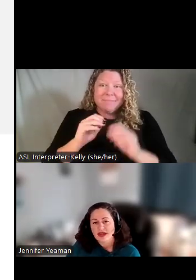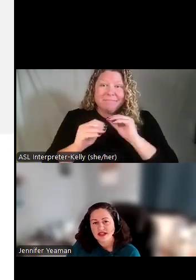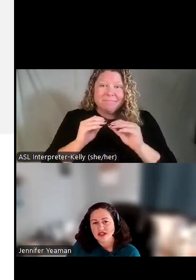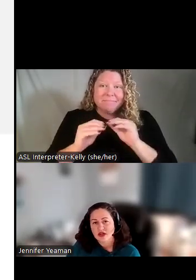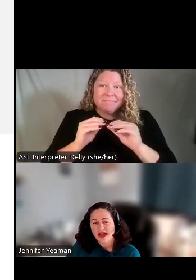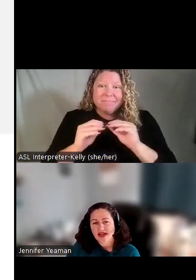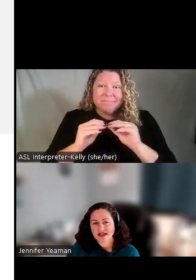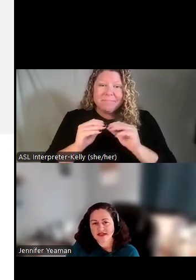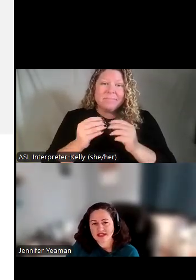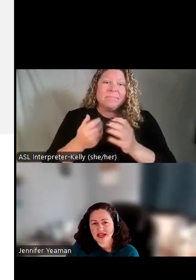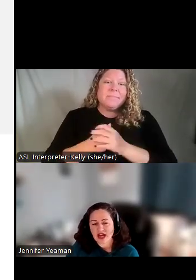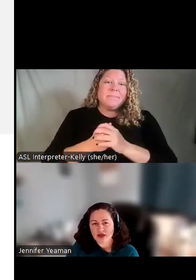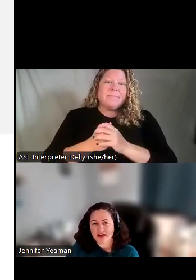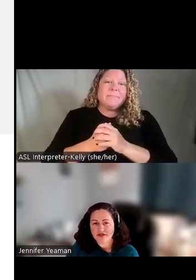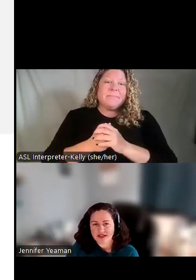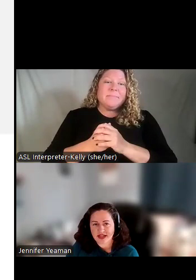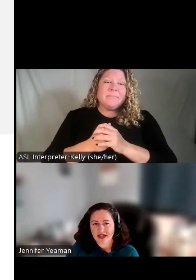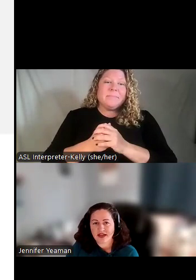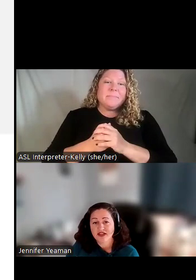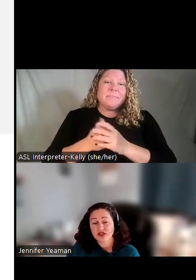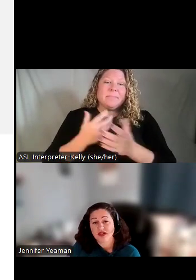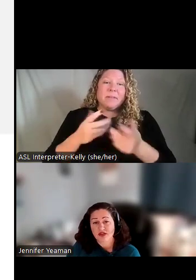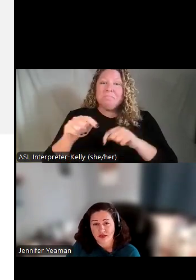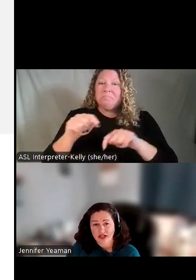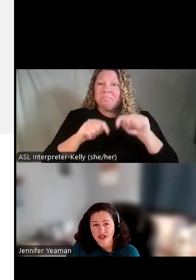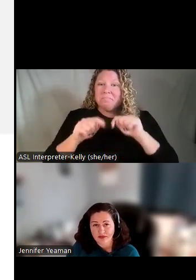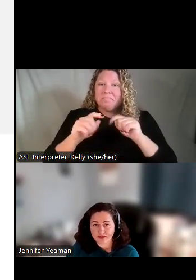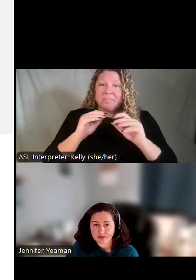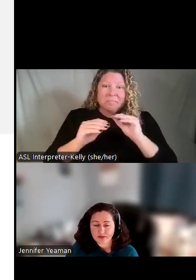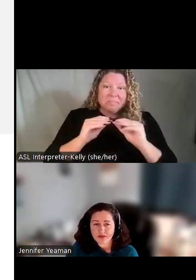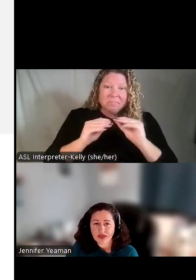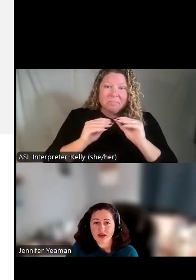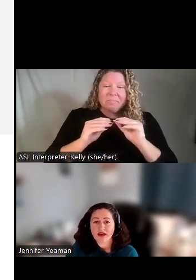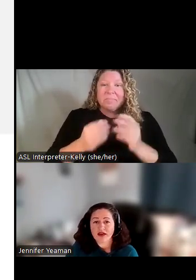So we might need to go back and see how we're going to fix that and do another iteration.